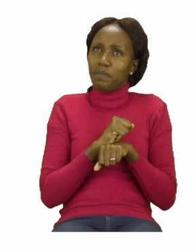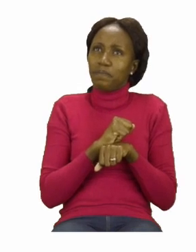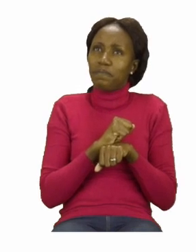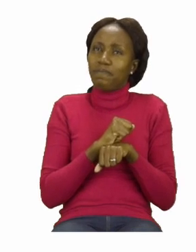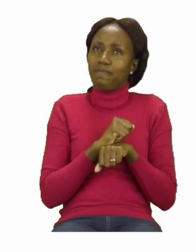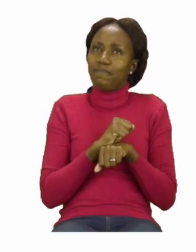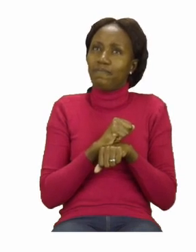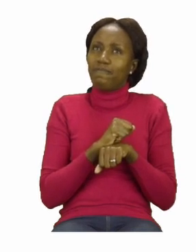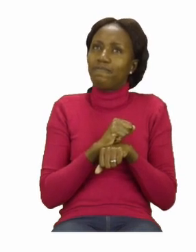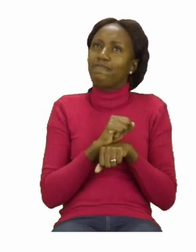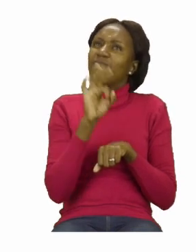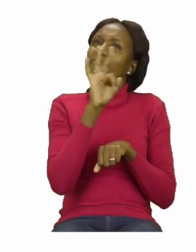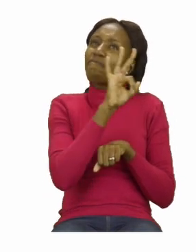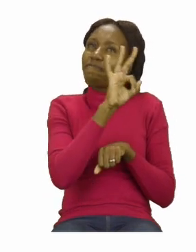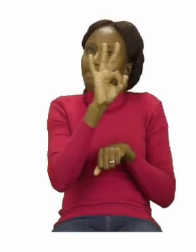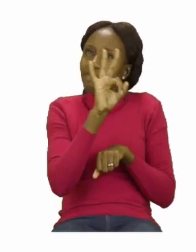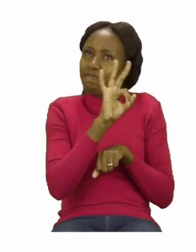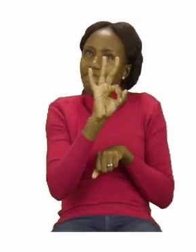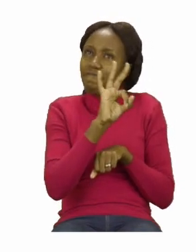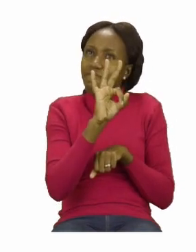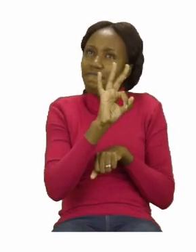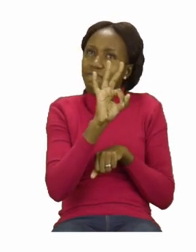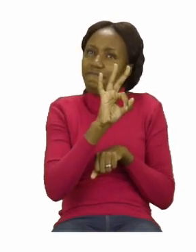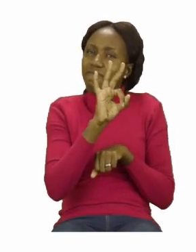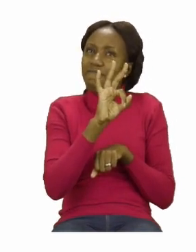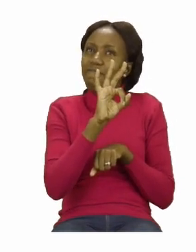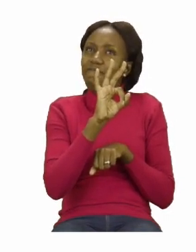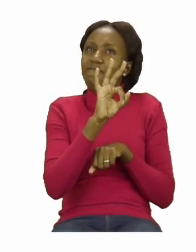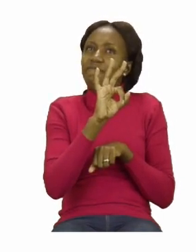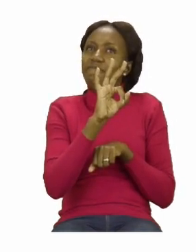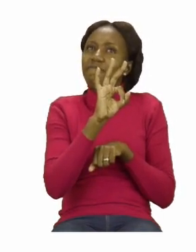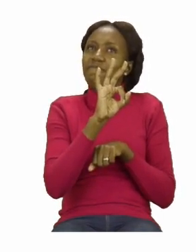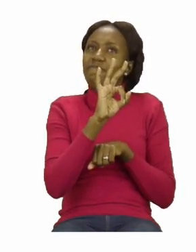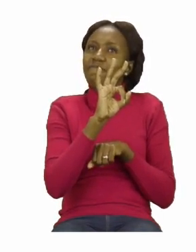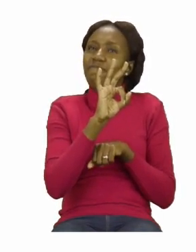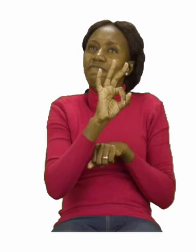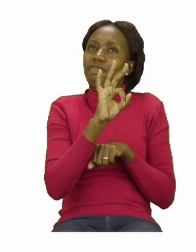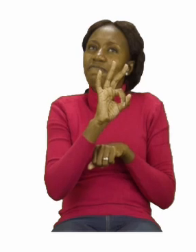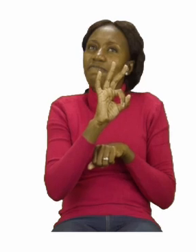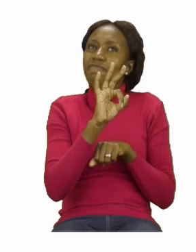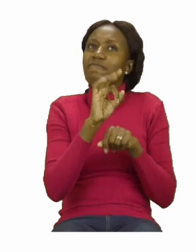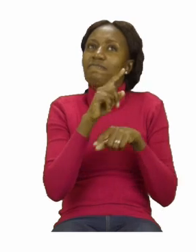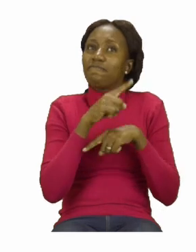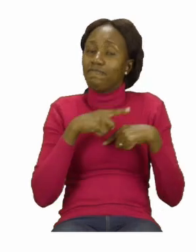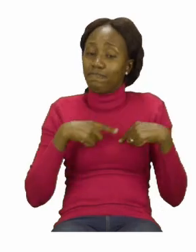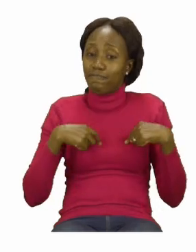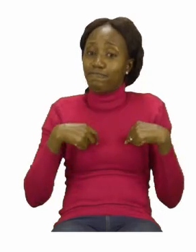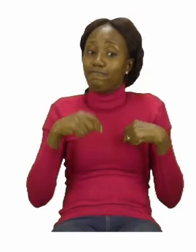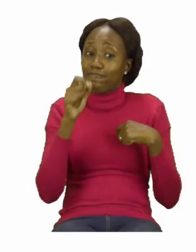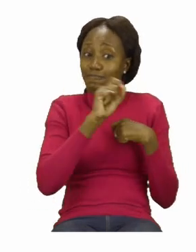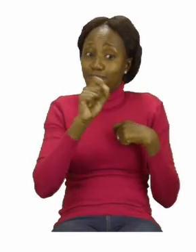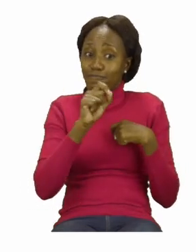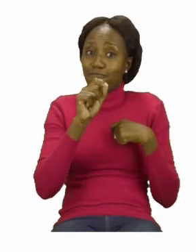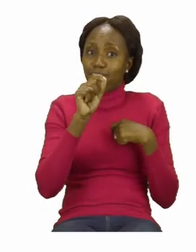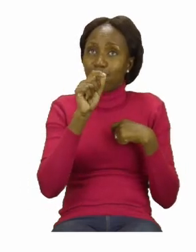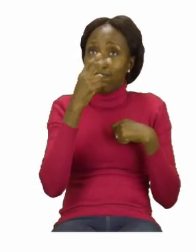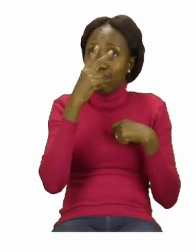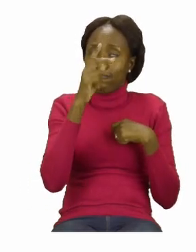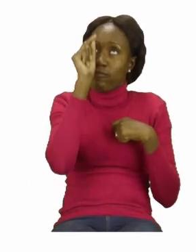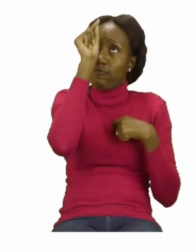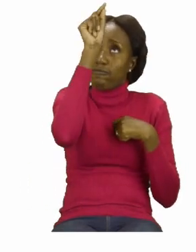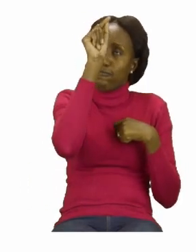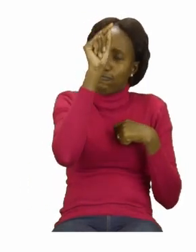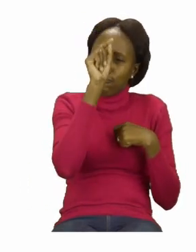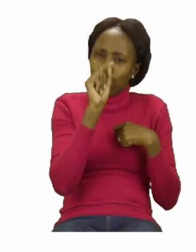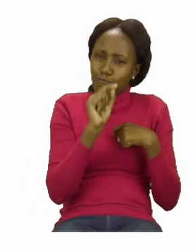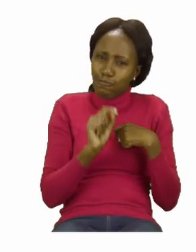is F. And we are going to trace it. We're going to trace the big letter, the capital